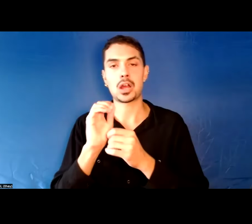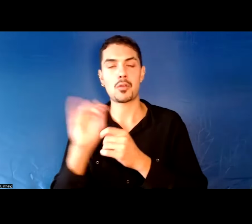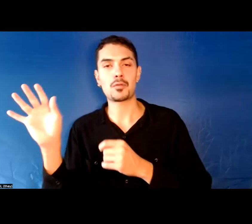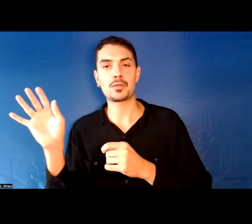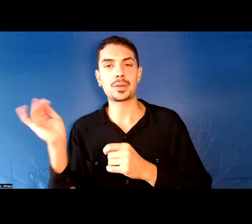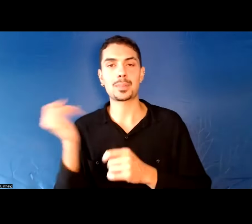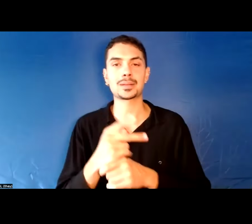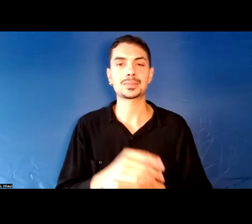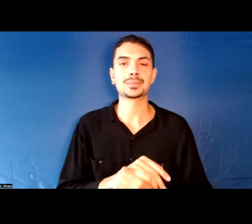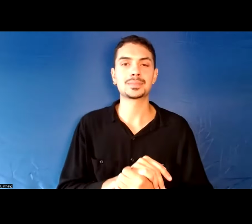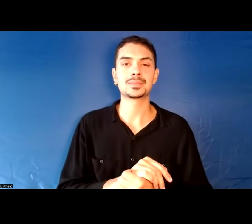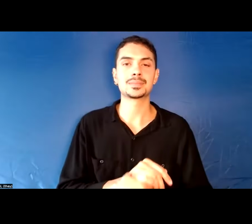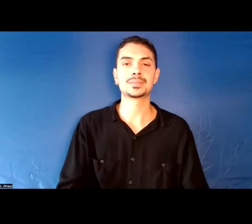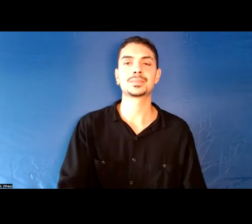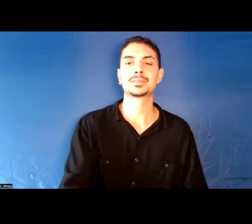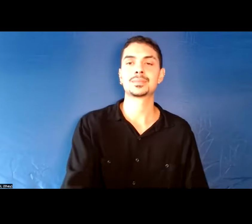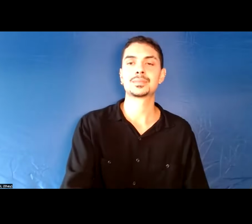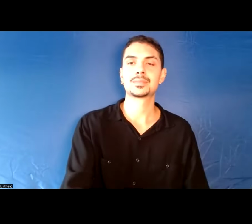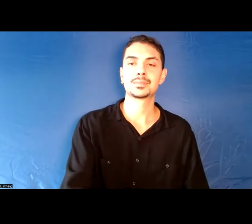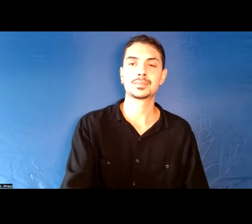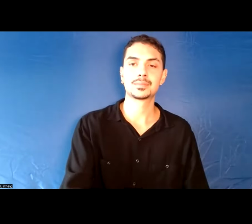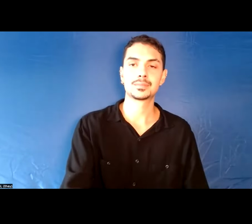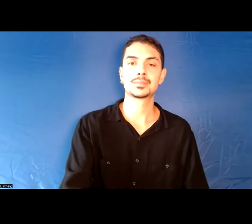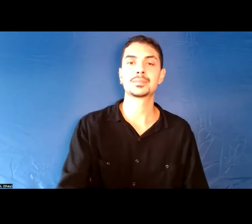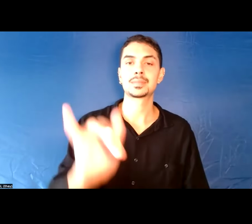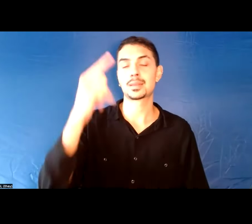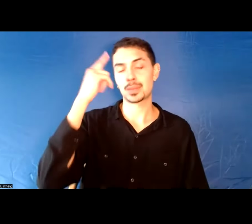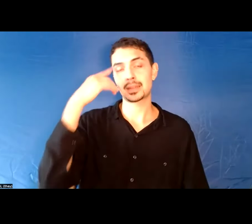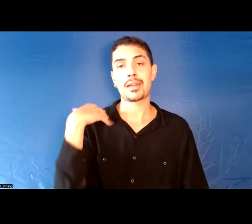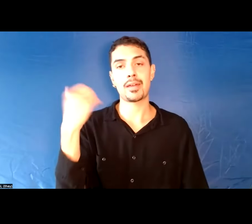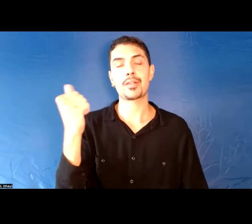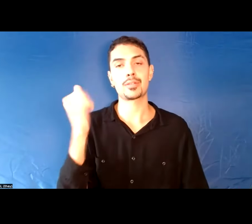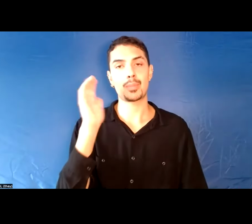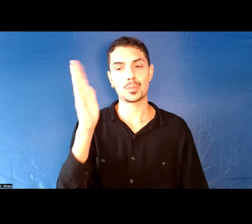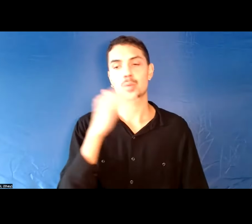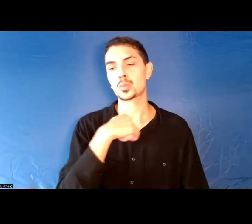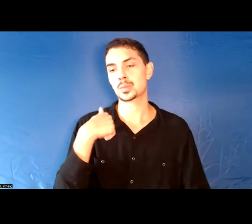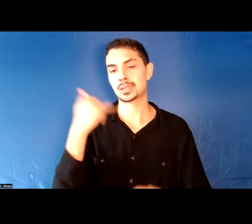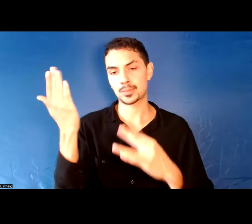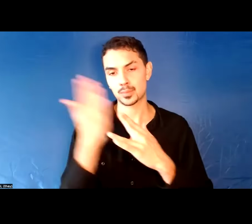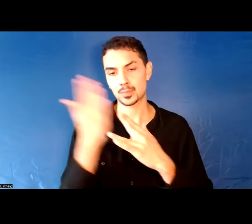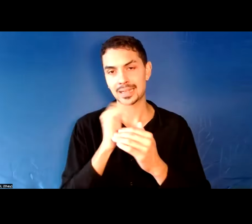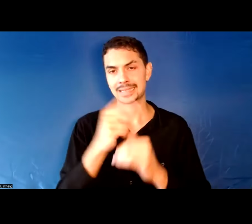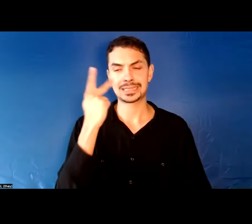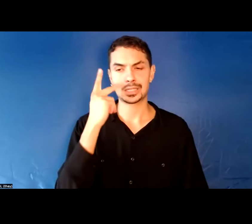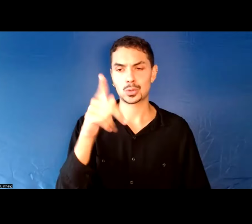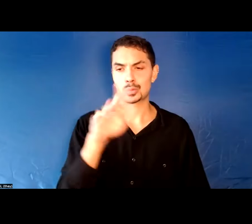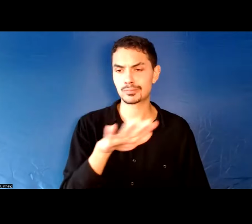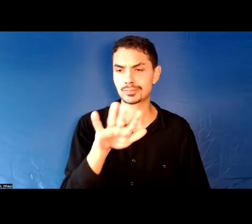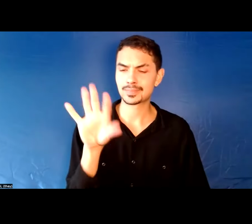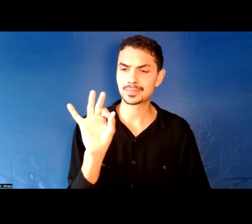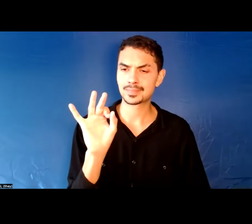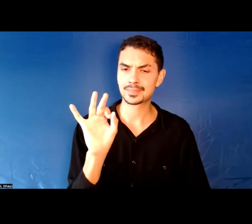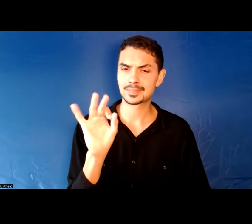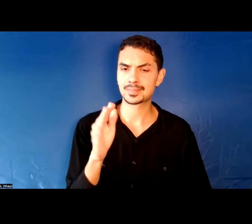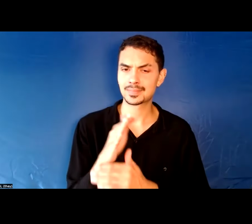Okay, well, that was the mental health module. Let's take a break and we'll see you at like